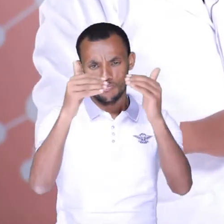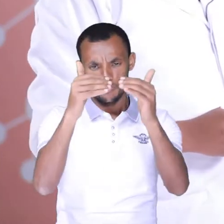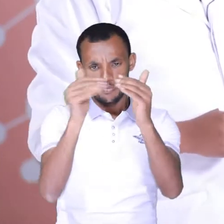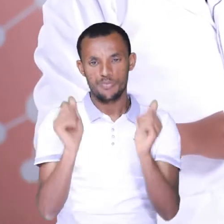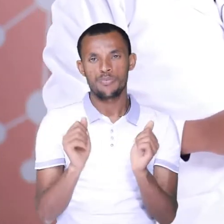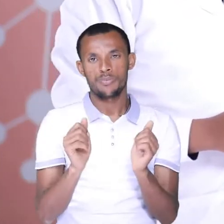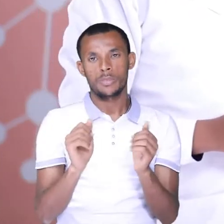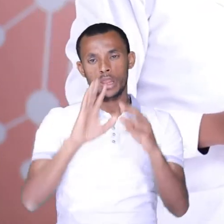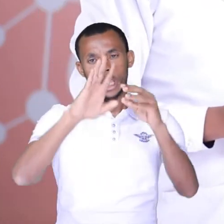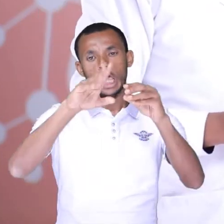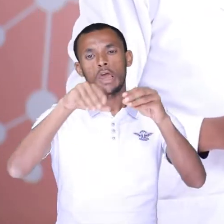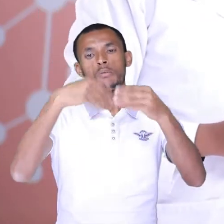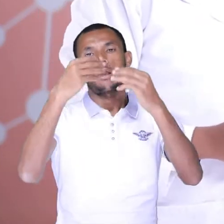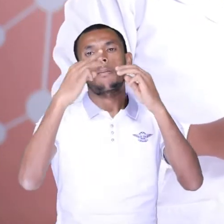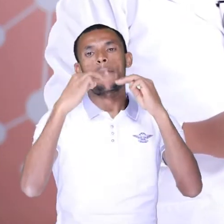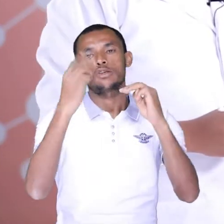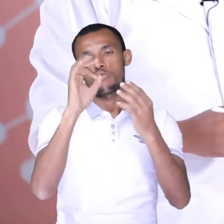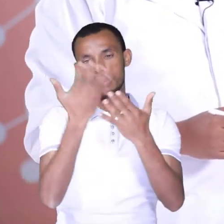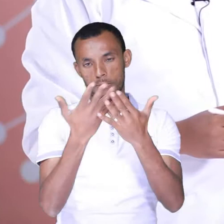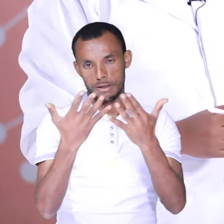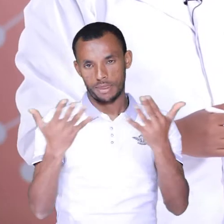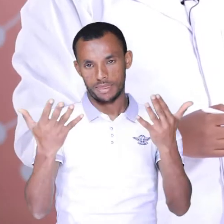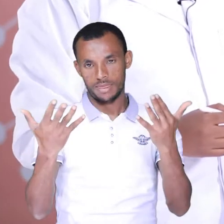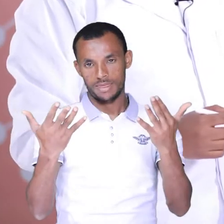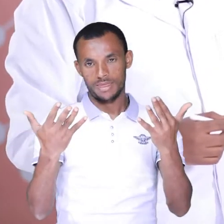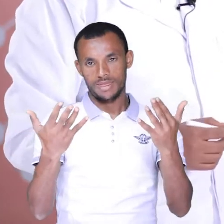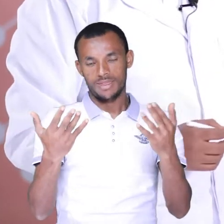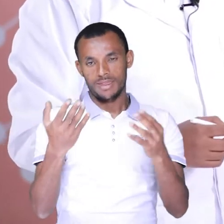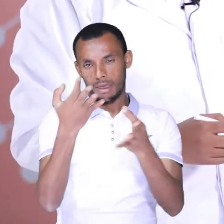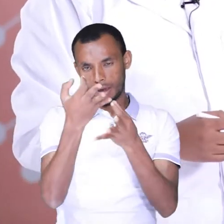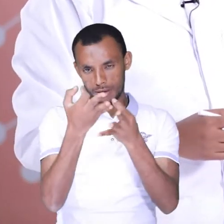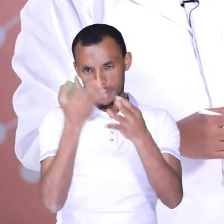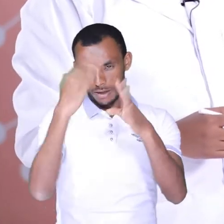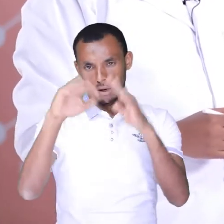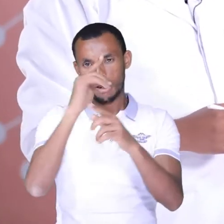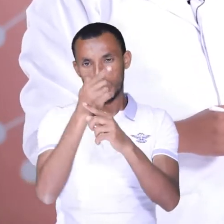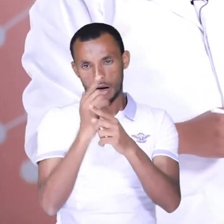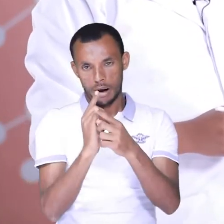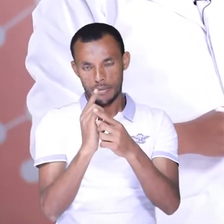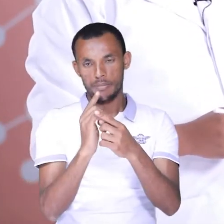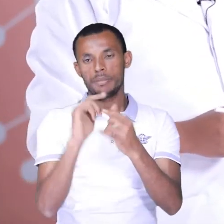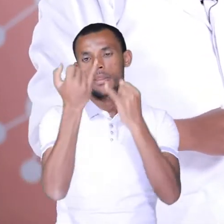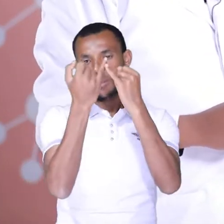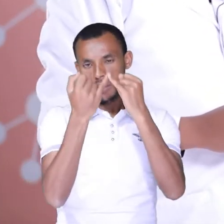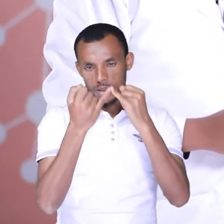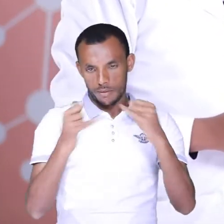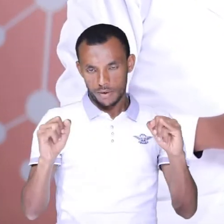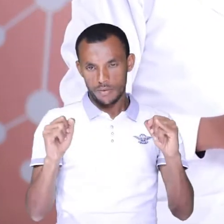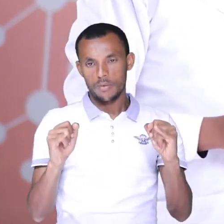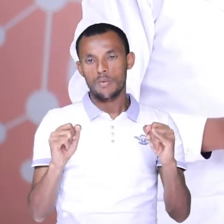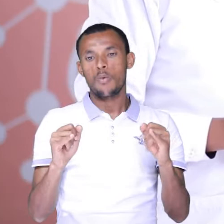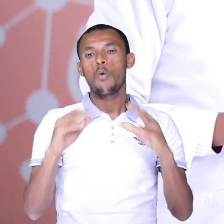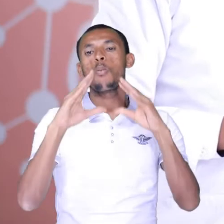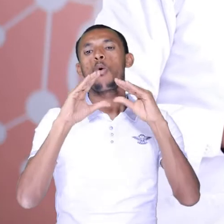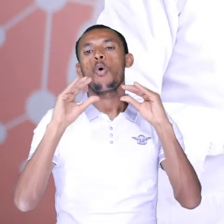to given mass of the substance expressed in gram divided by molar